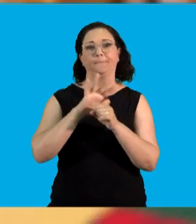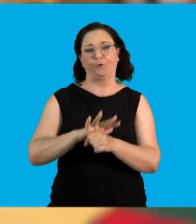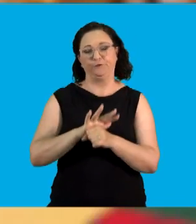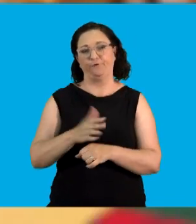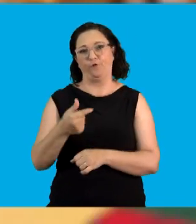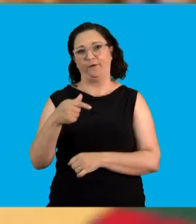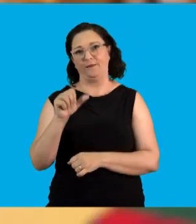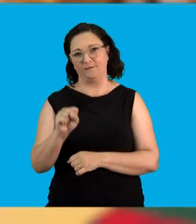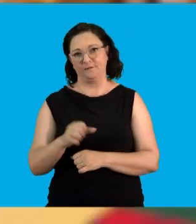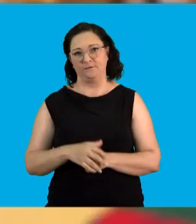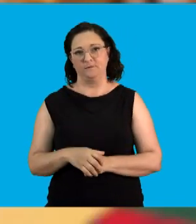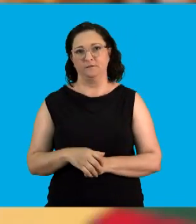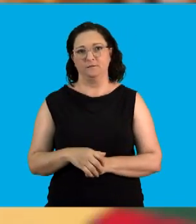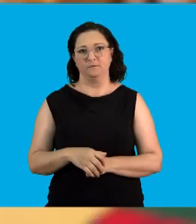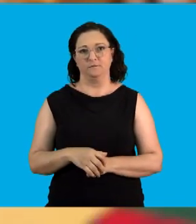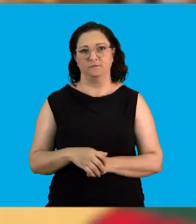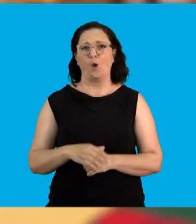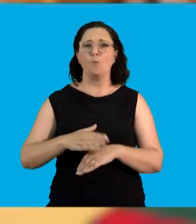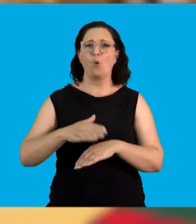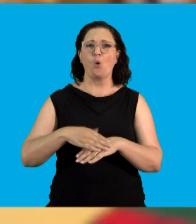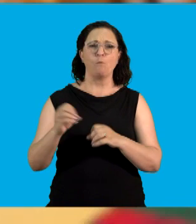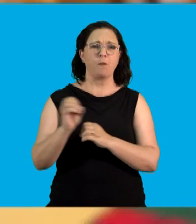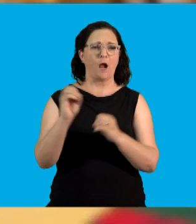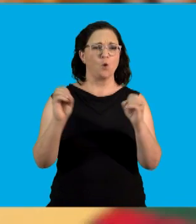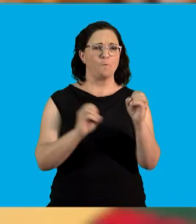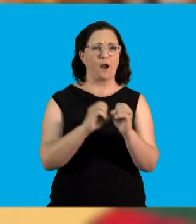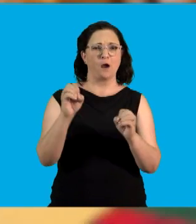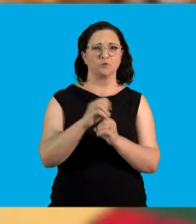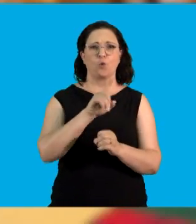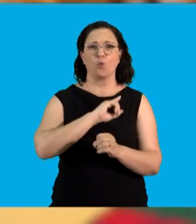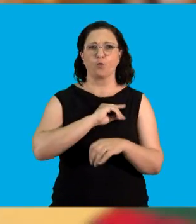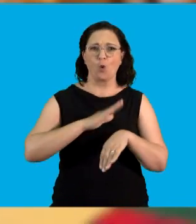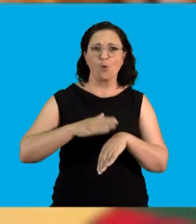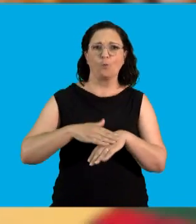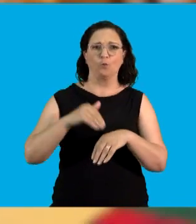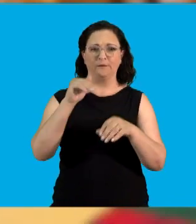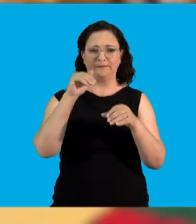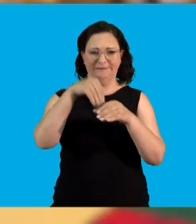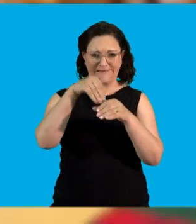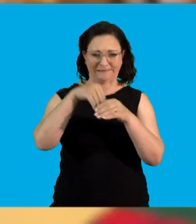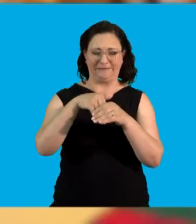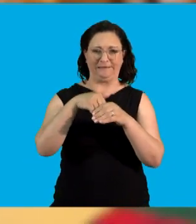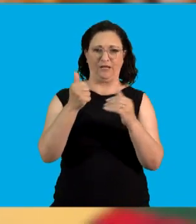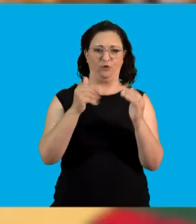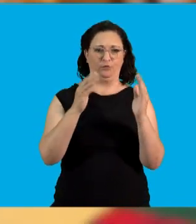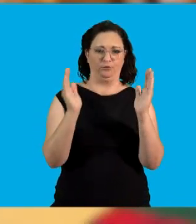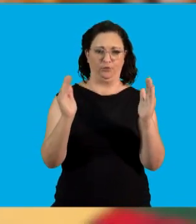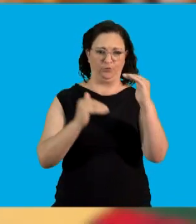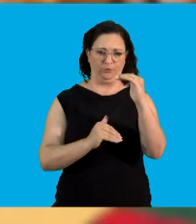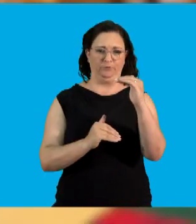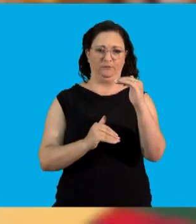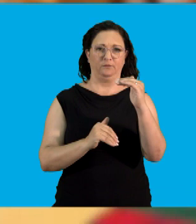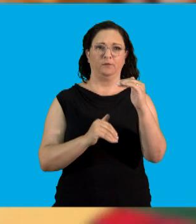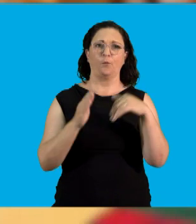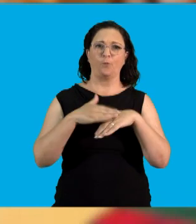is called the gas pressure. So because there's going to be more collisions, because now there's more particles, there's more gas particles in the